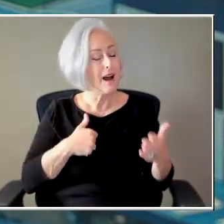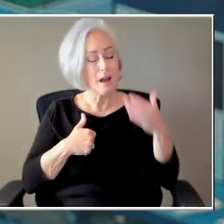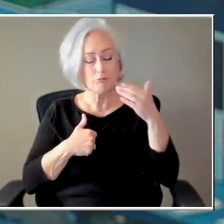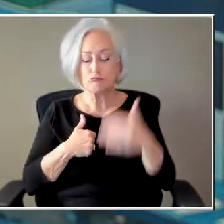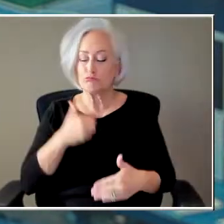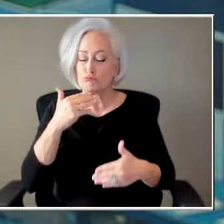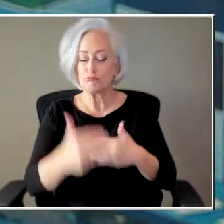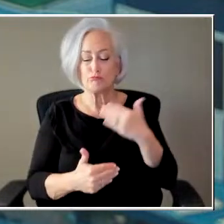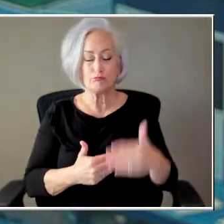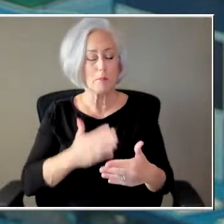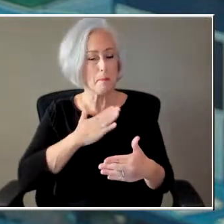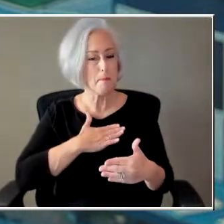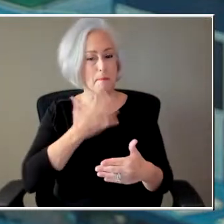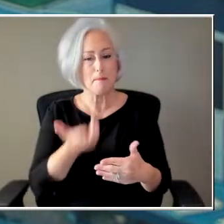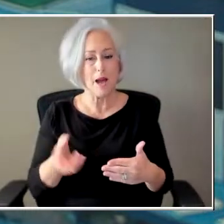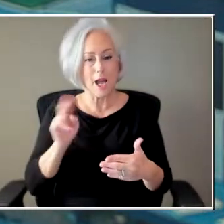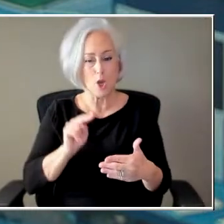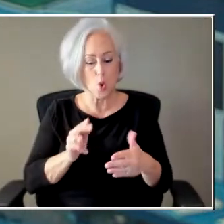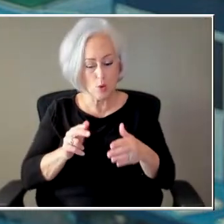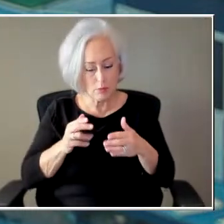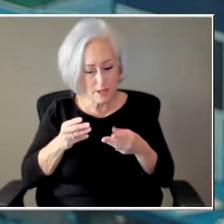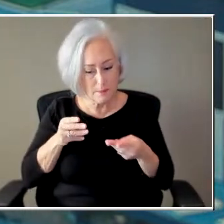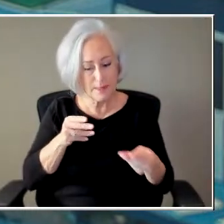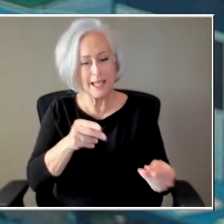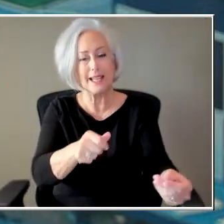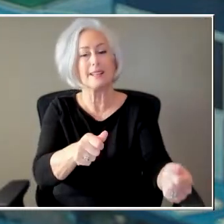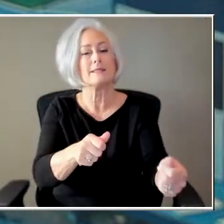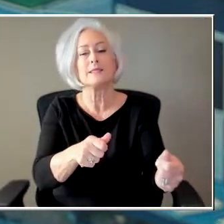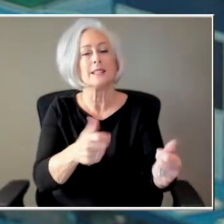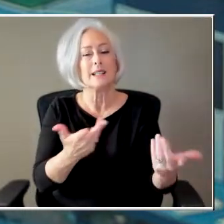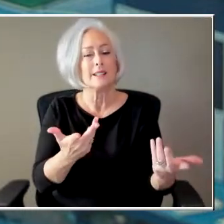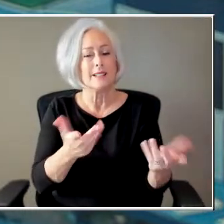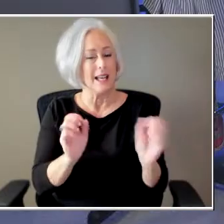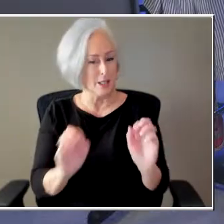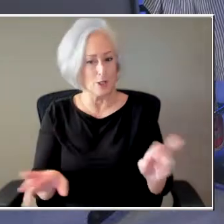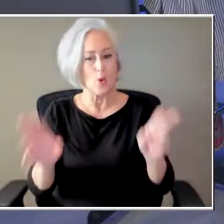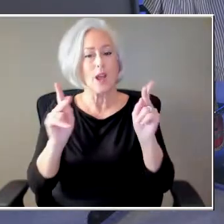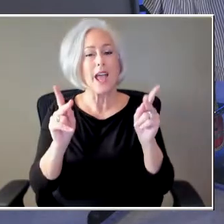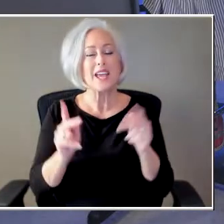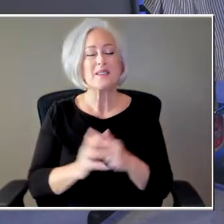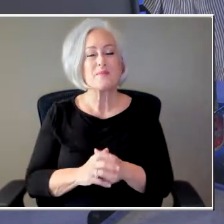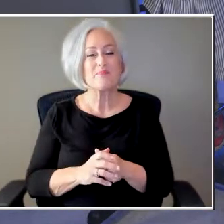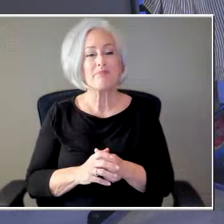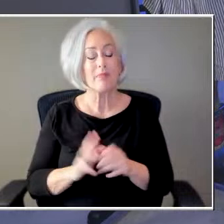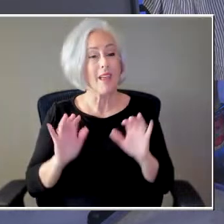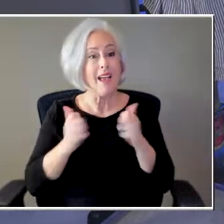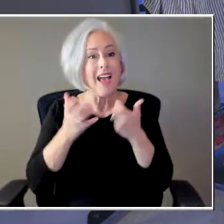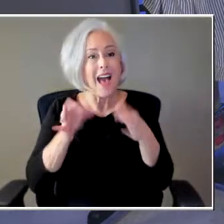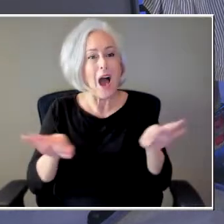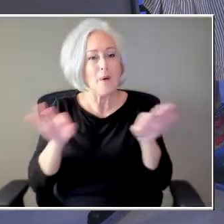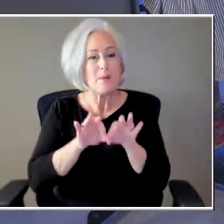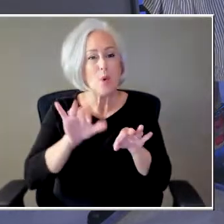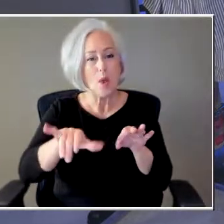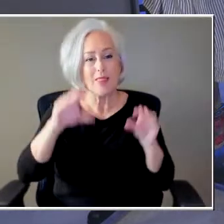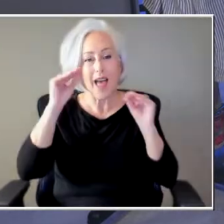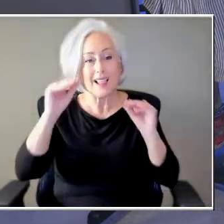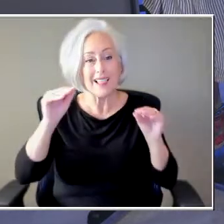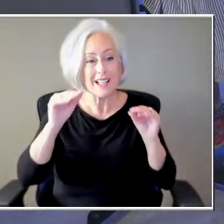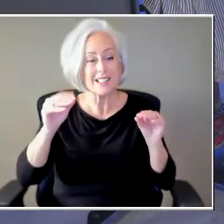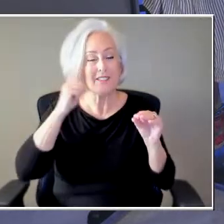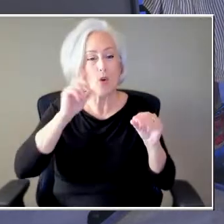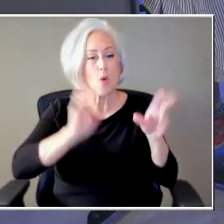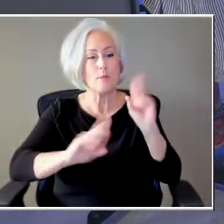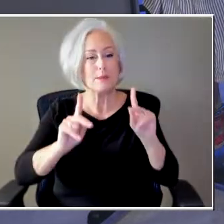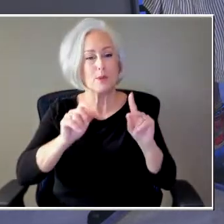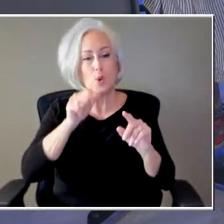and that's okay. That's really okay. How important is that lesson, Lizzie, for people who are dealing with chronic